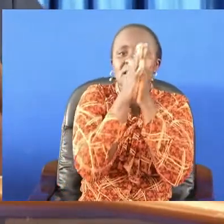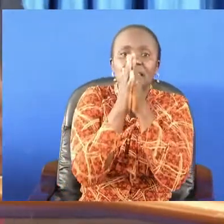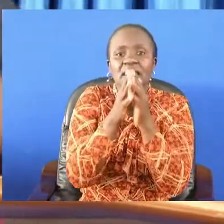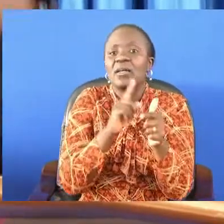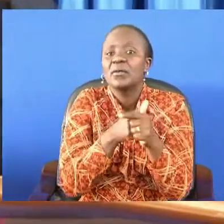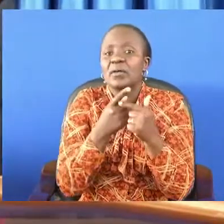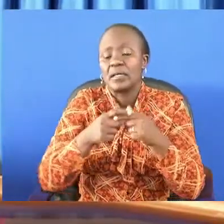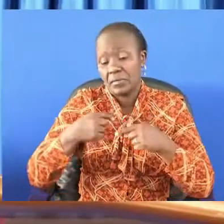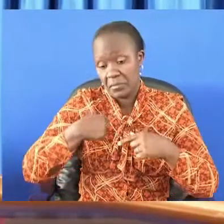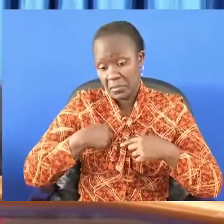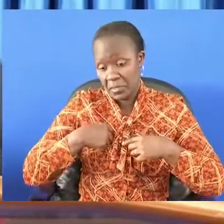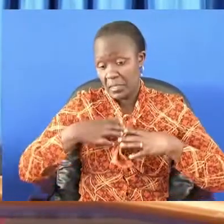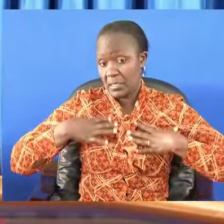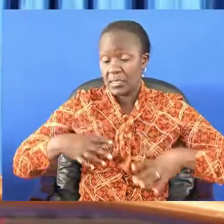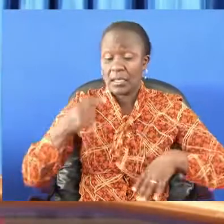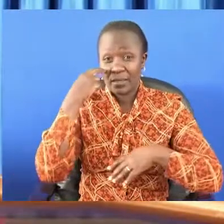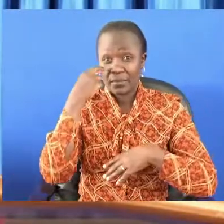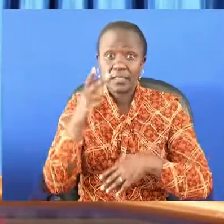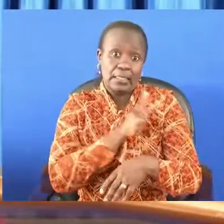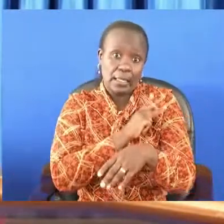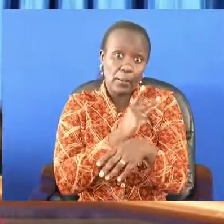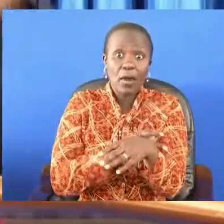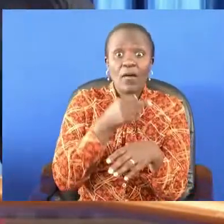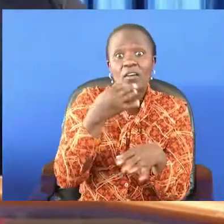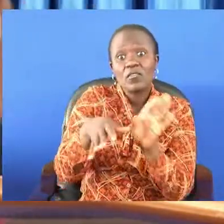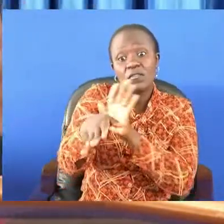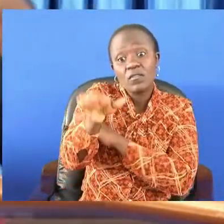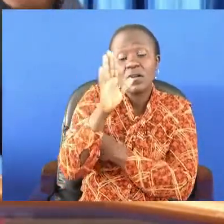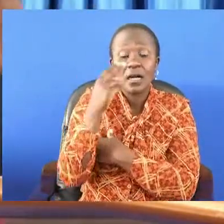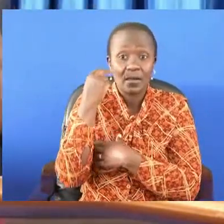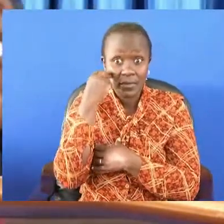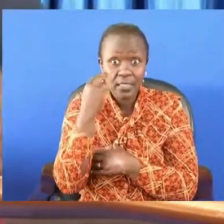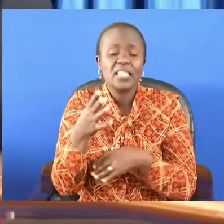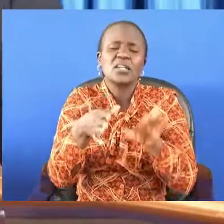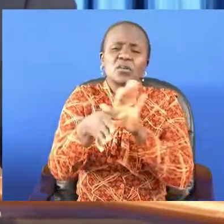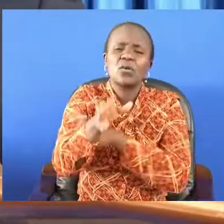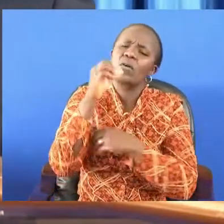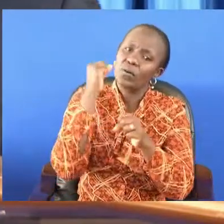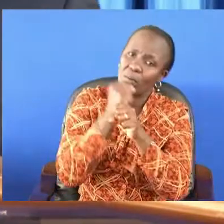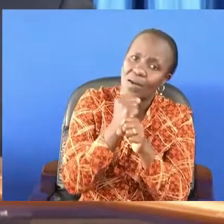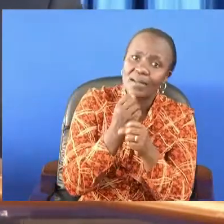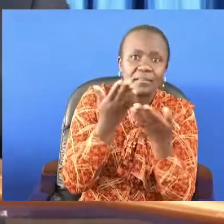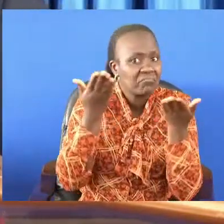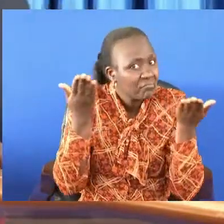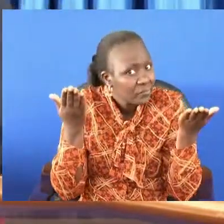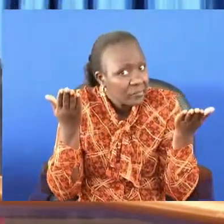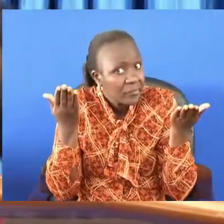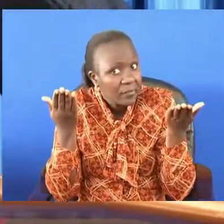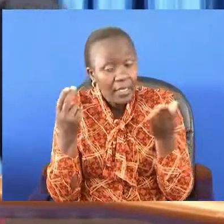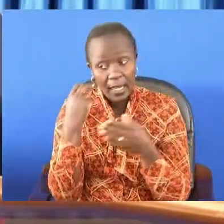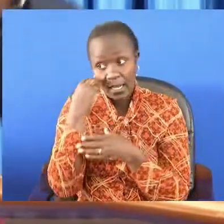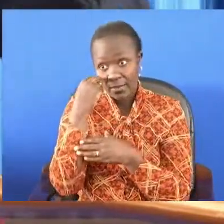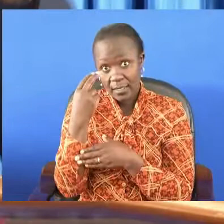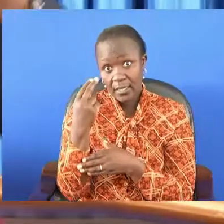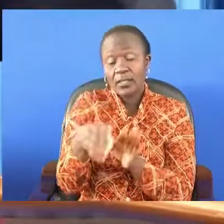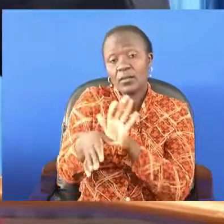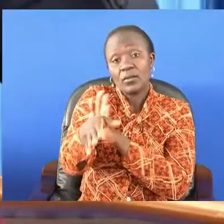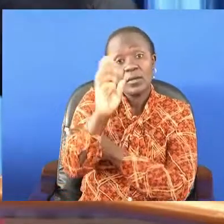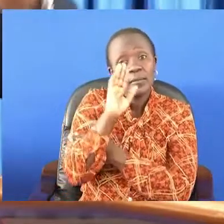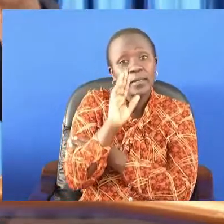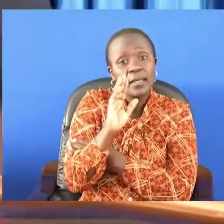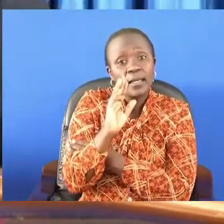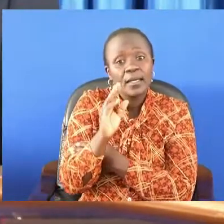somebody says, I have seen the power of God, I have seen God working, I have seen